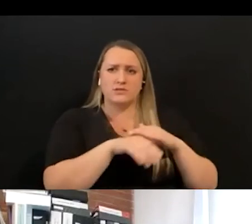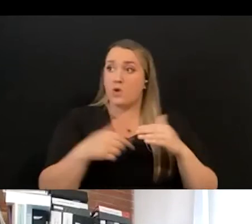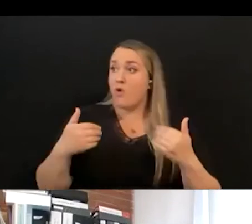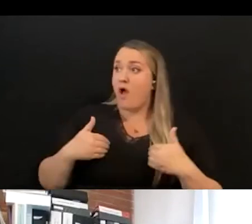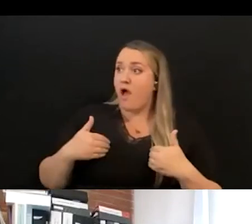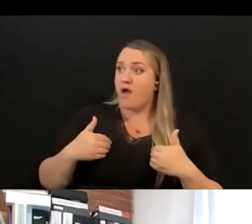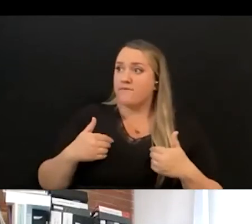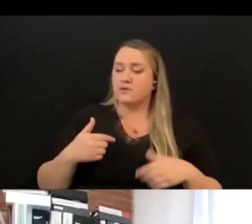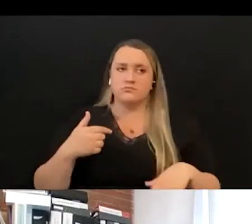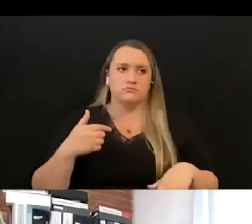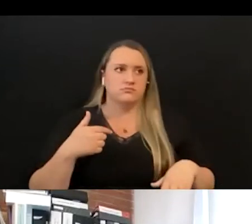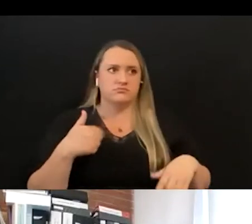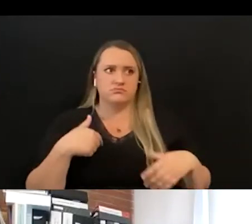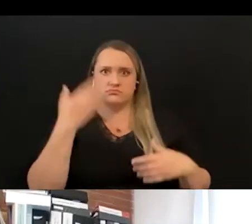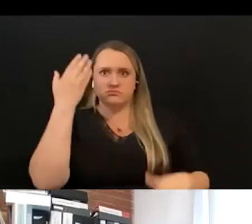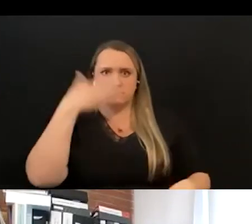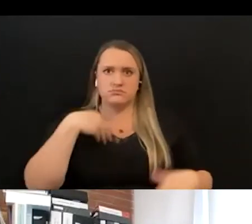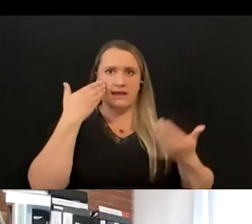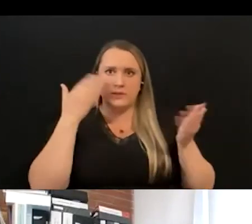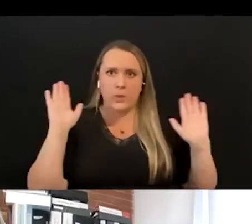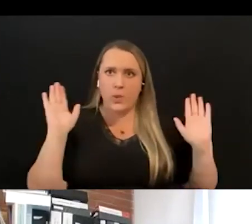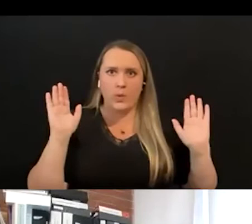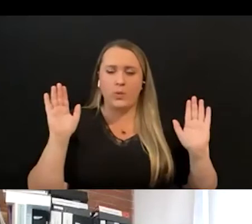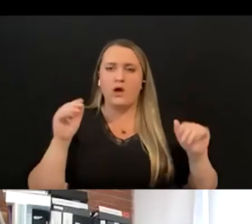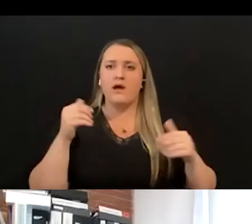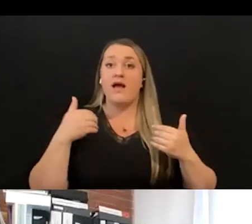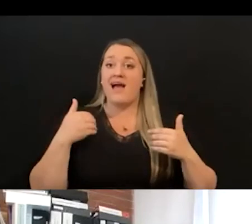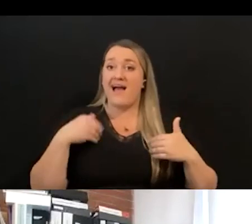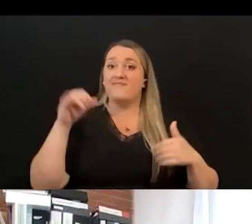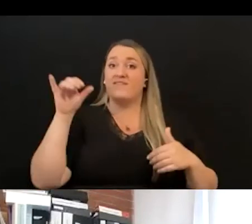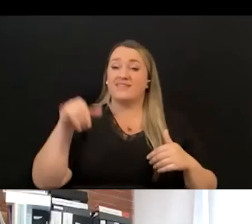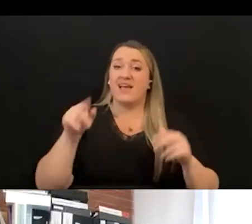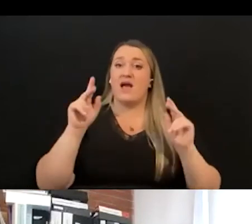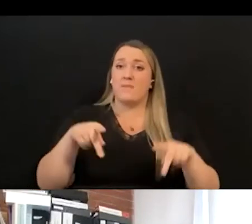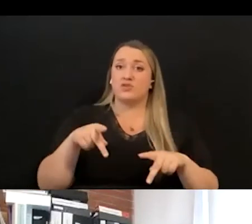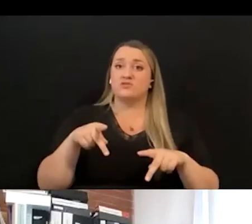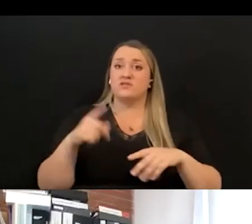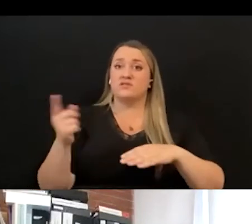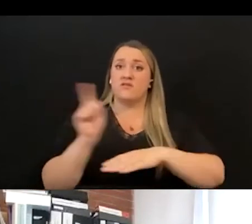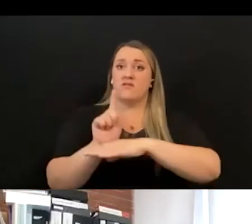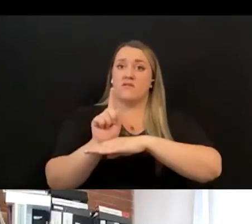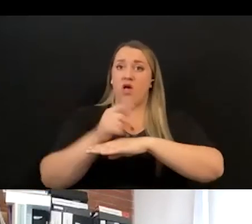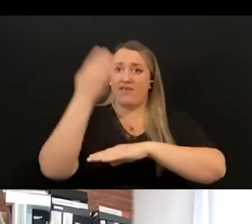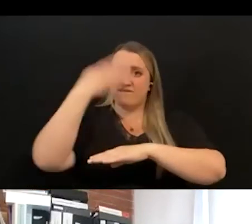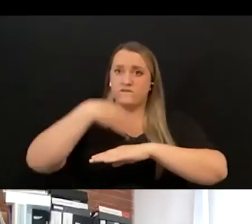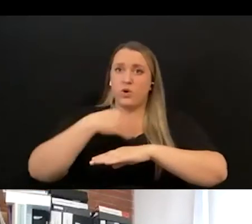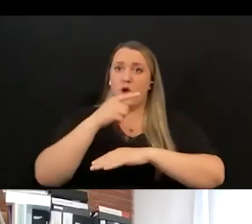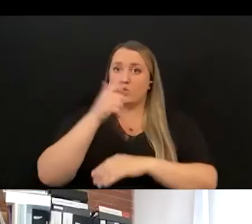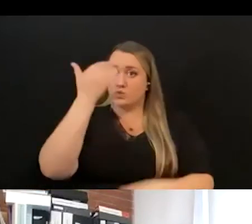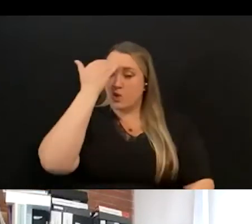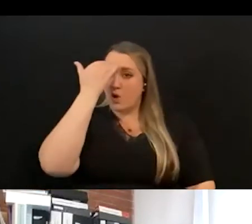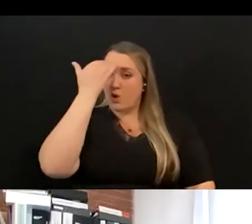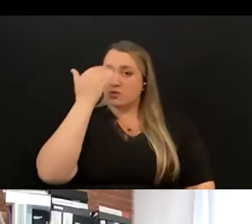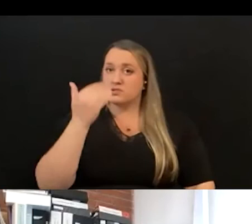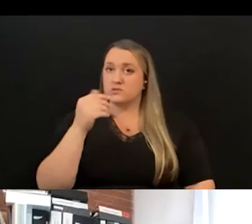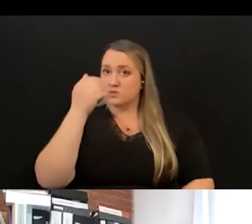know. So having that person on the front line who knows the language